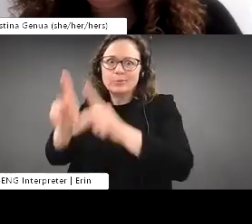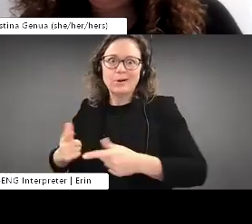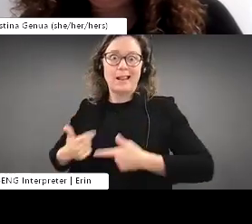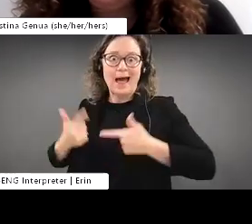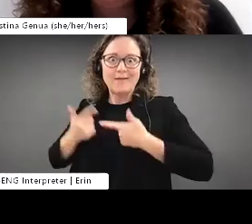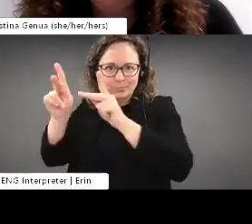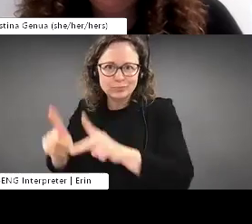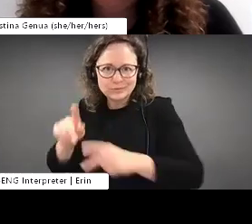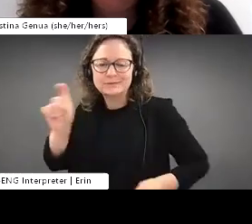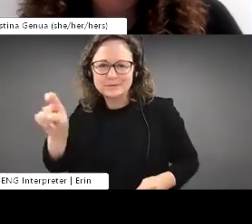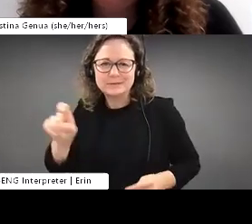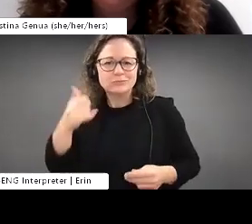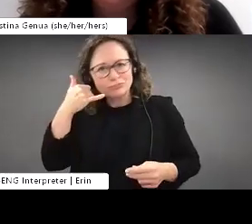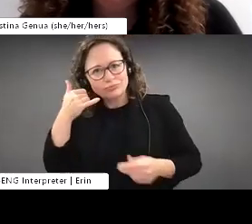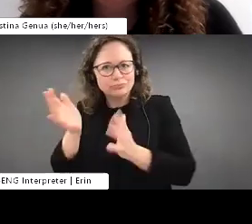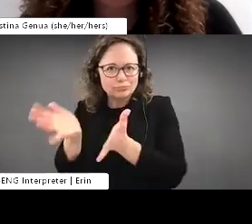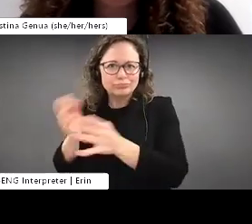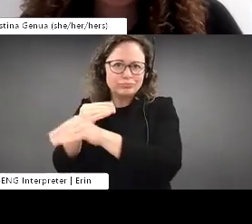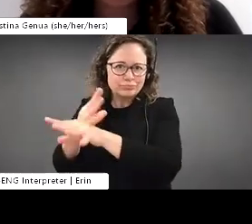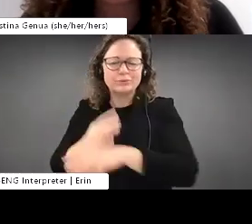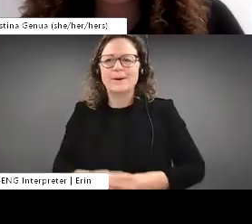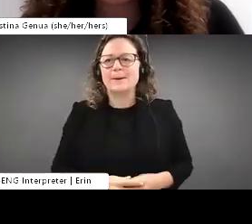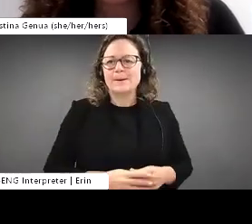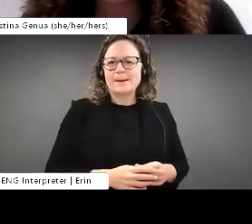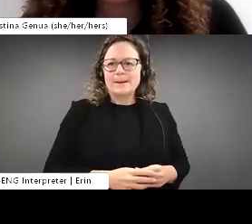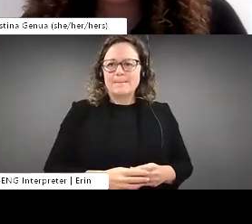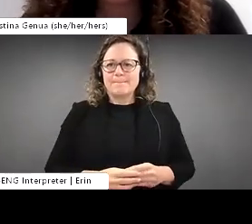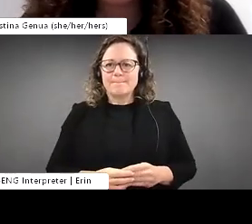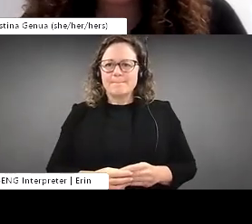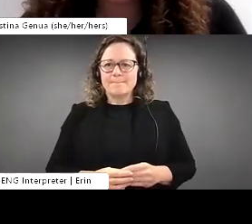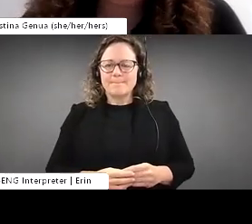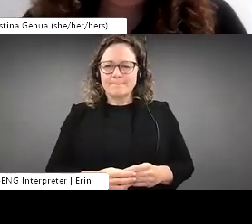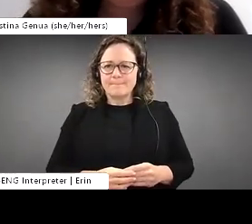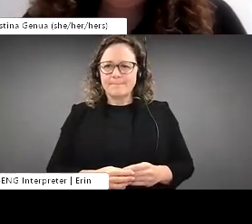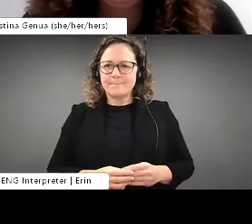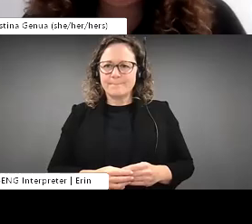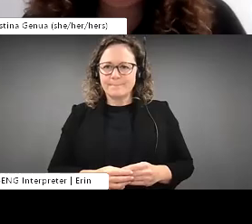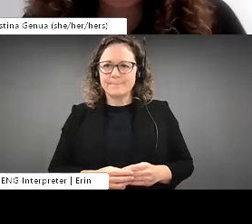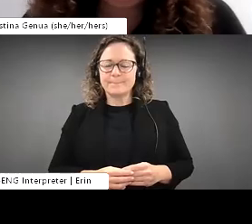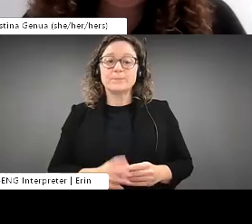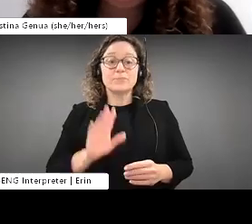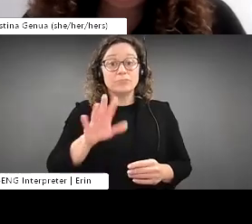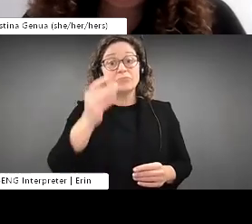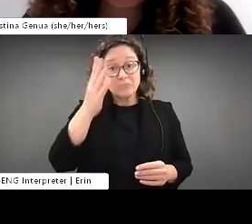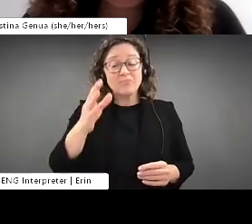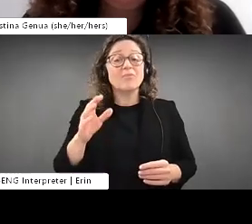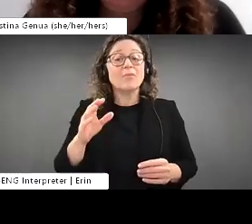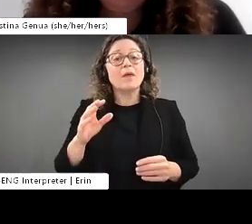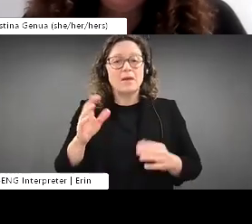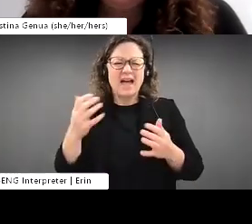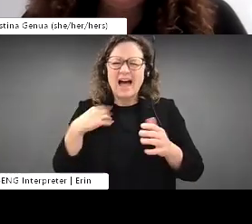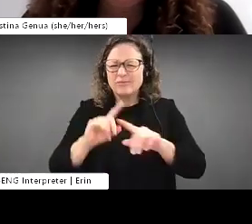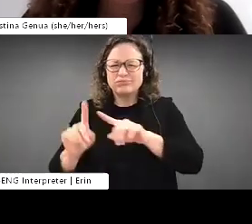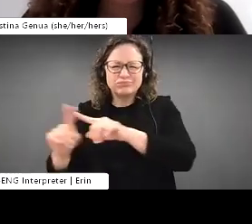so all the banks should have for example, TD has like easy